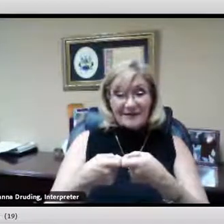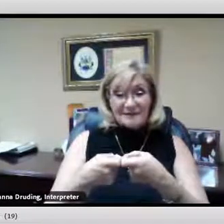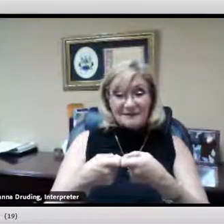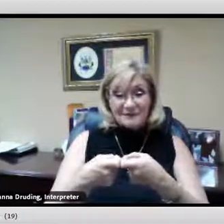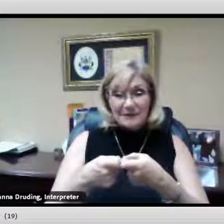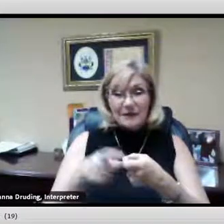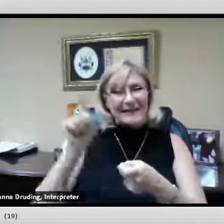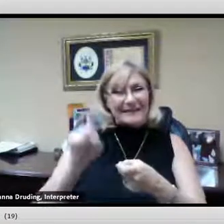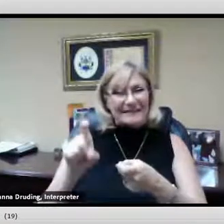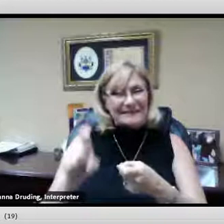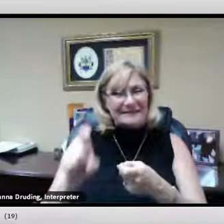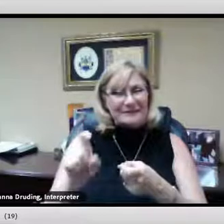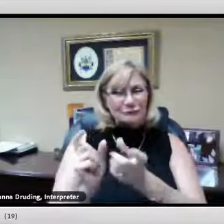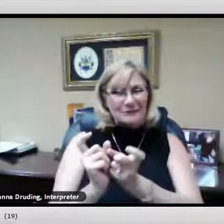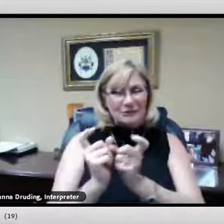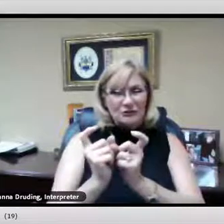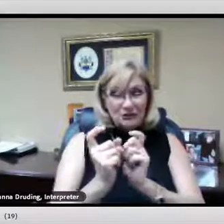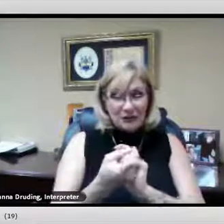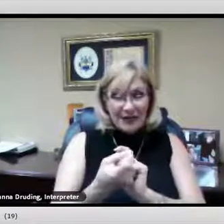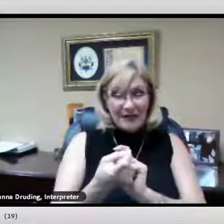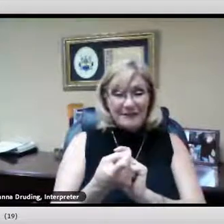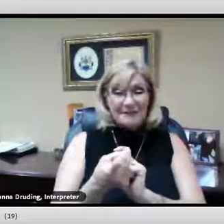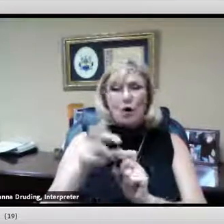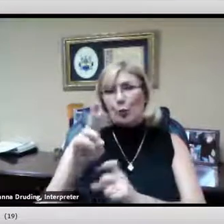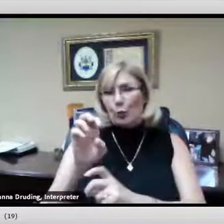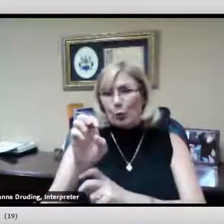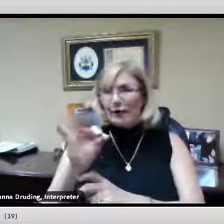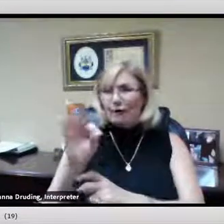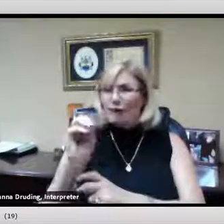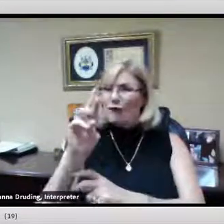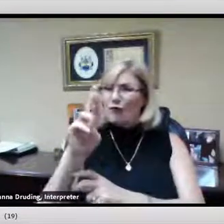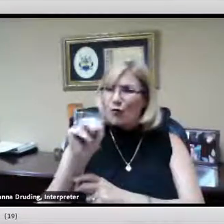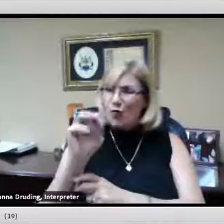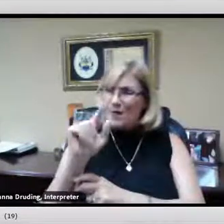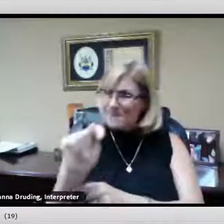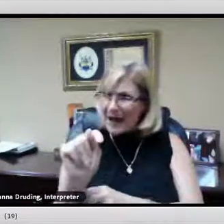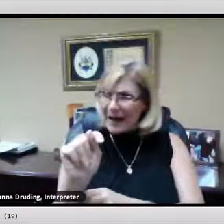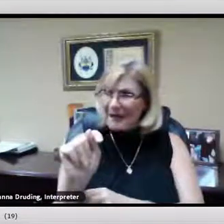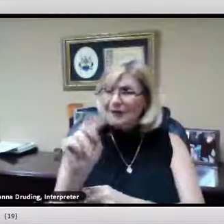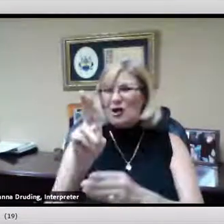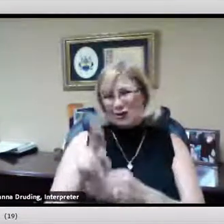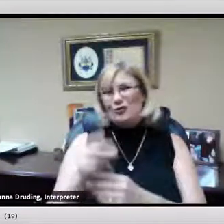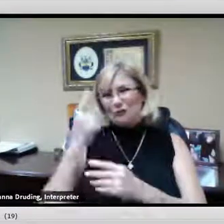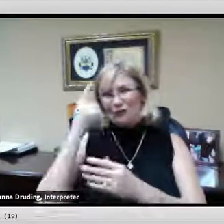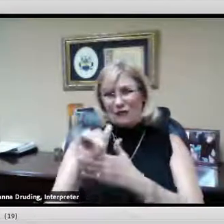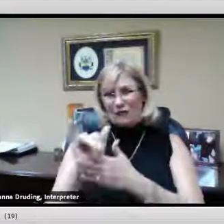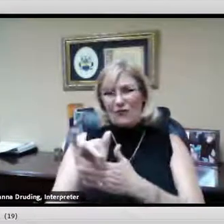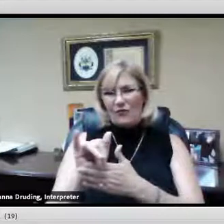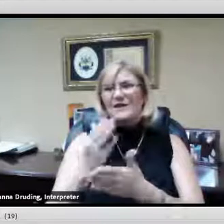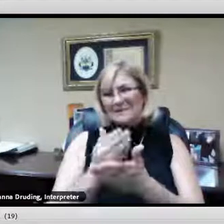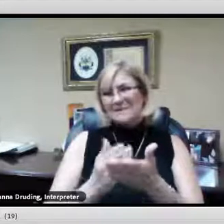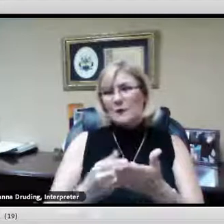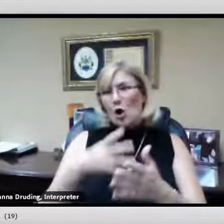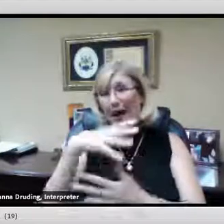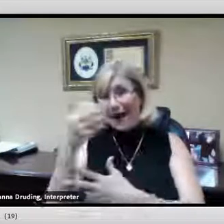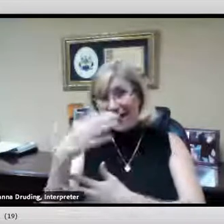be changed. We need to reformat them into a usable format. They're things that are out of